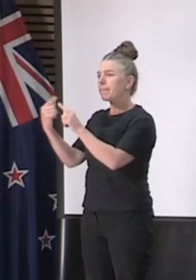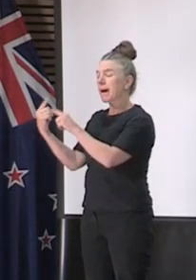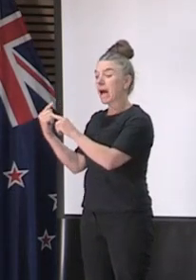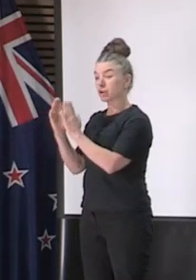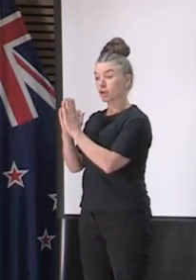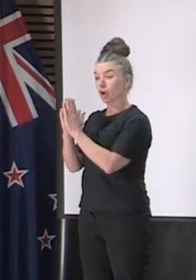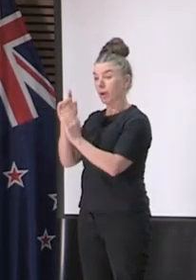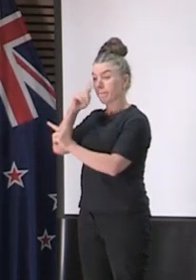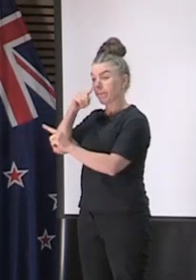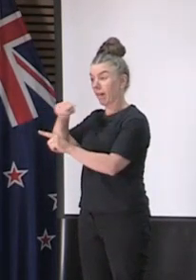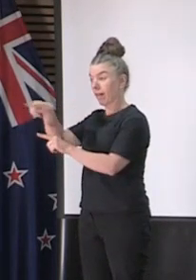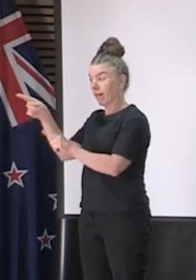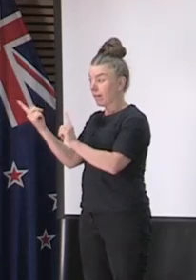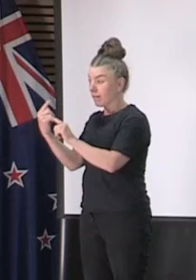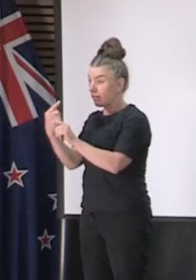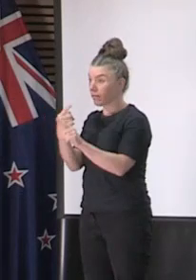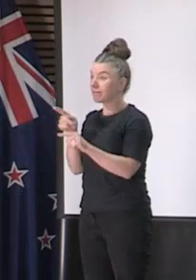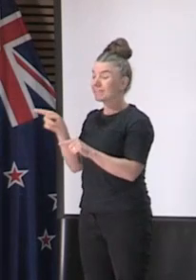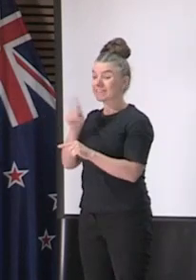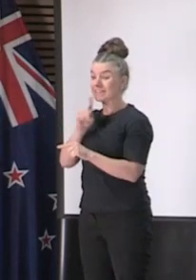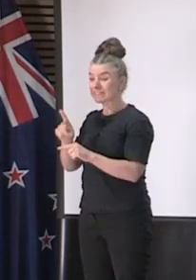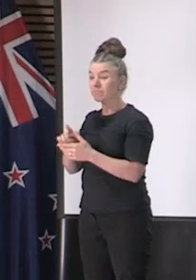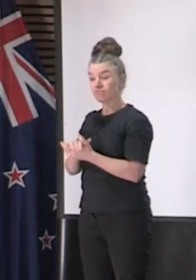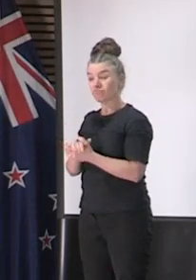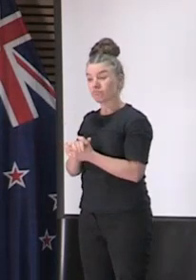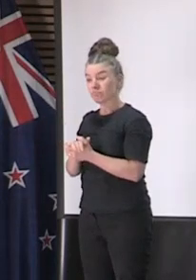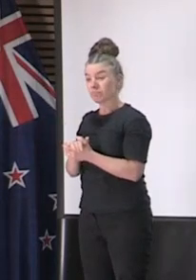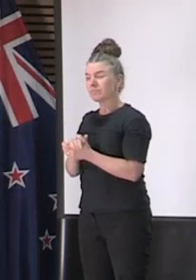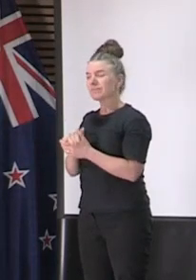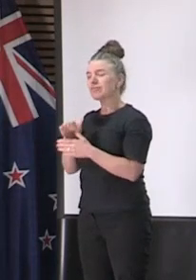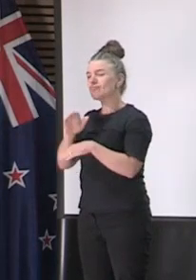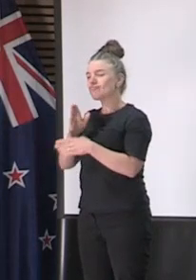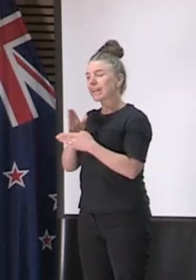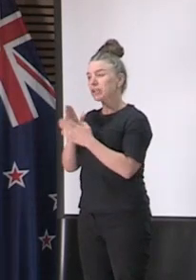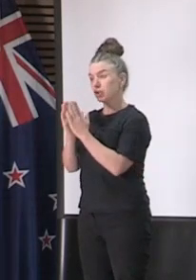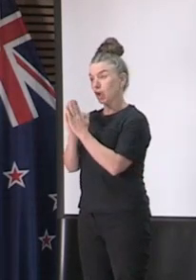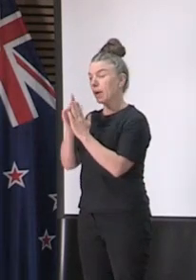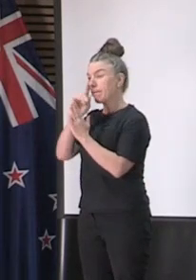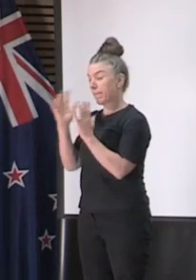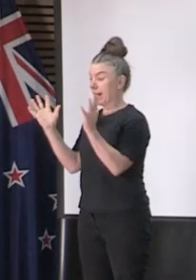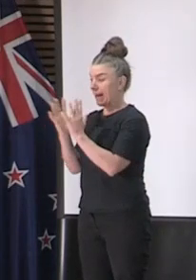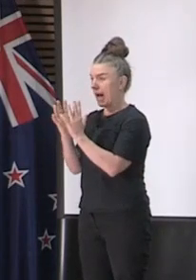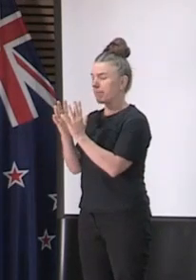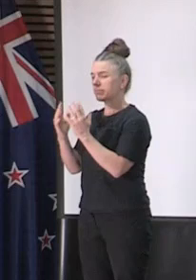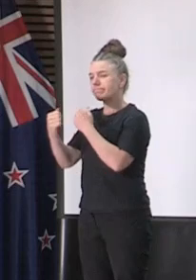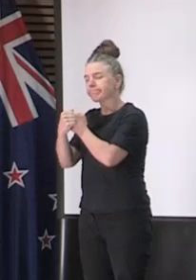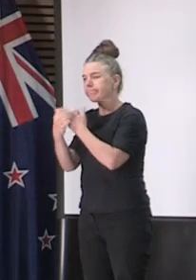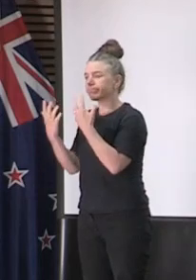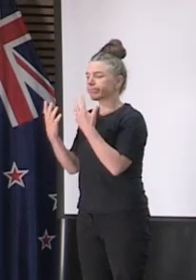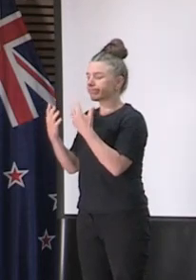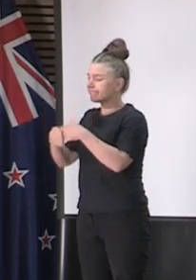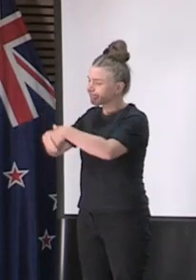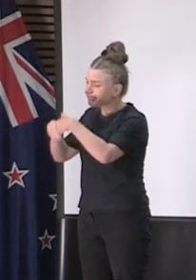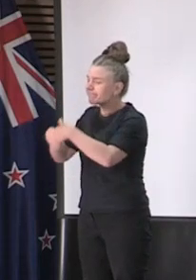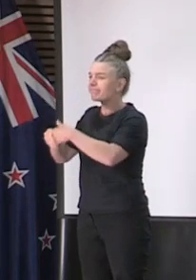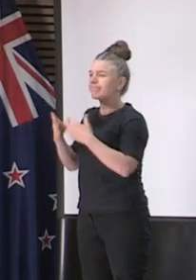church community was that that actually it is a place for fellowship. It is a place for community to come together. And if we